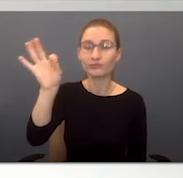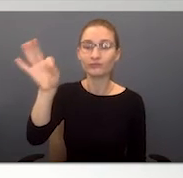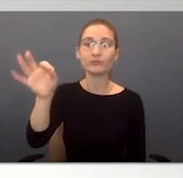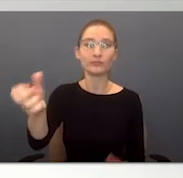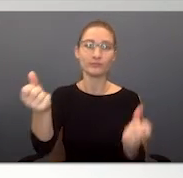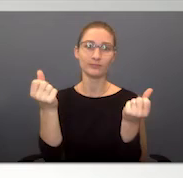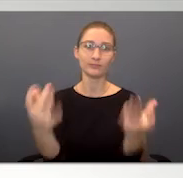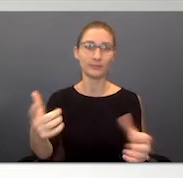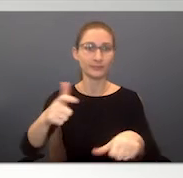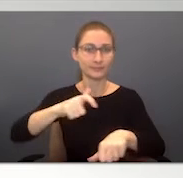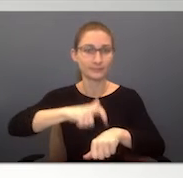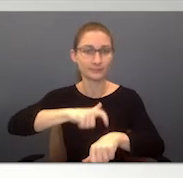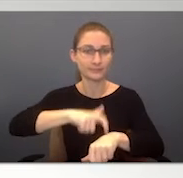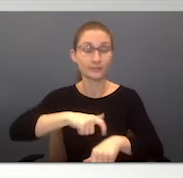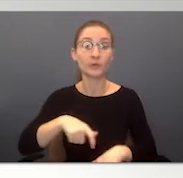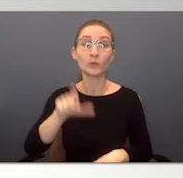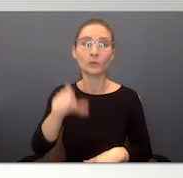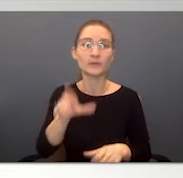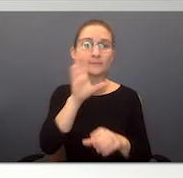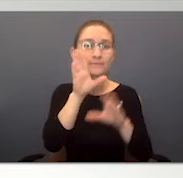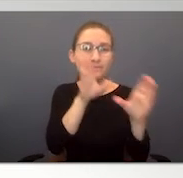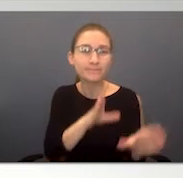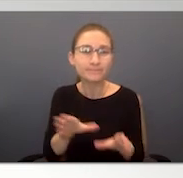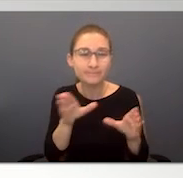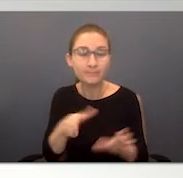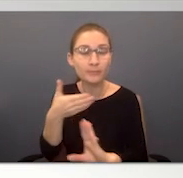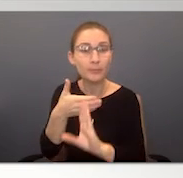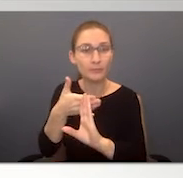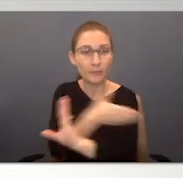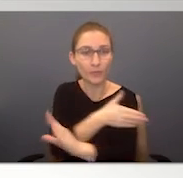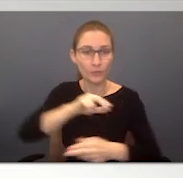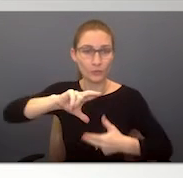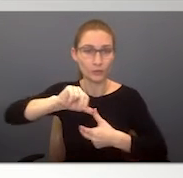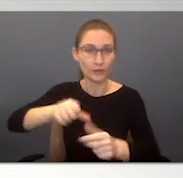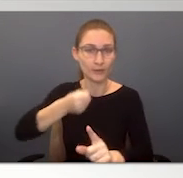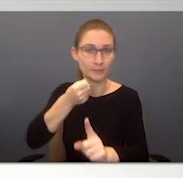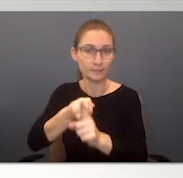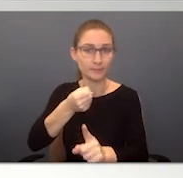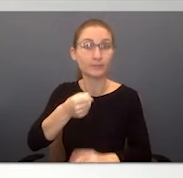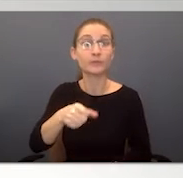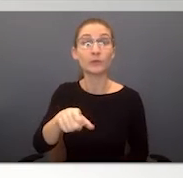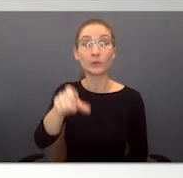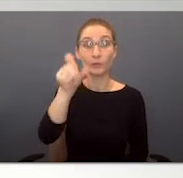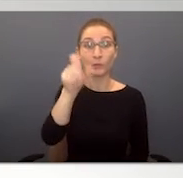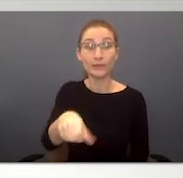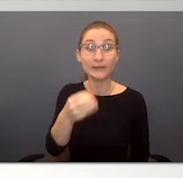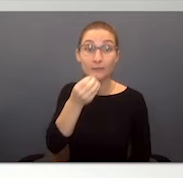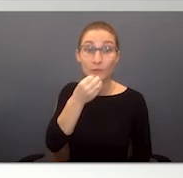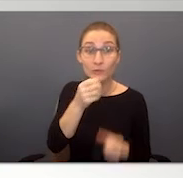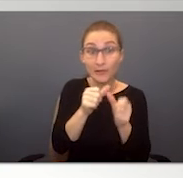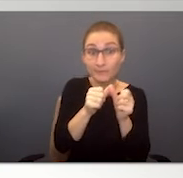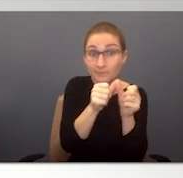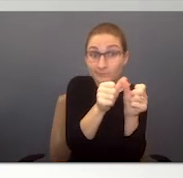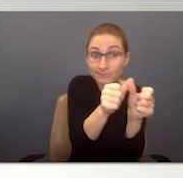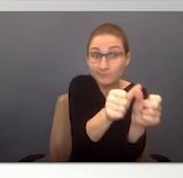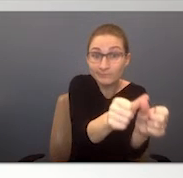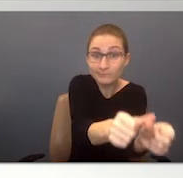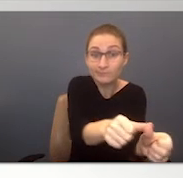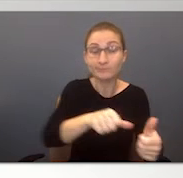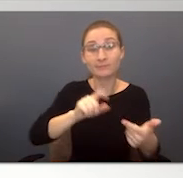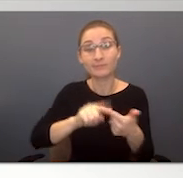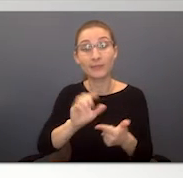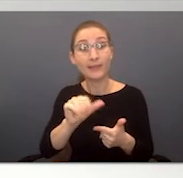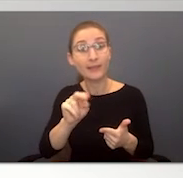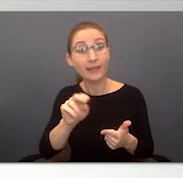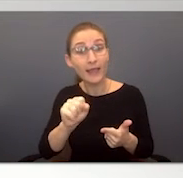all those things that they talk about to us in the news, when it's sales tax holiday, all of those